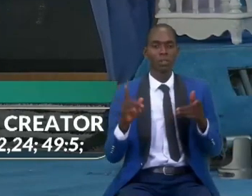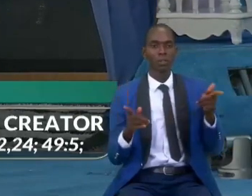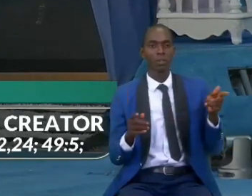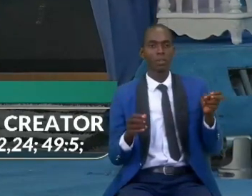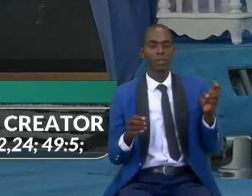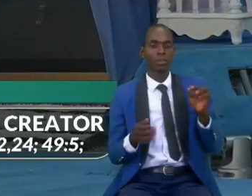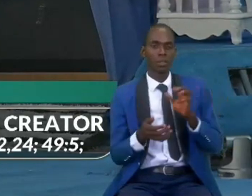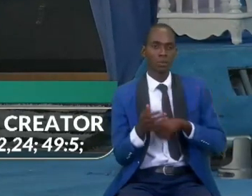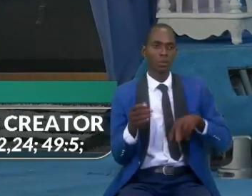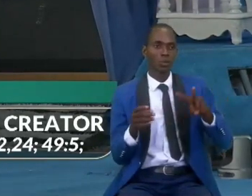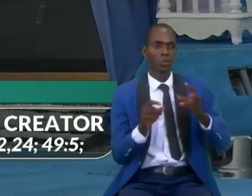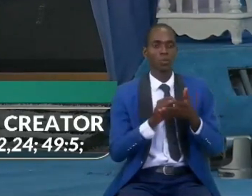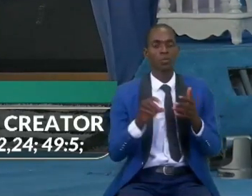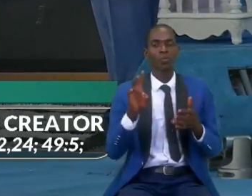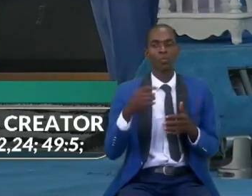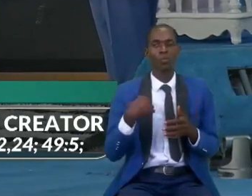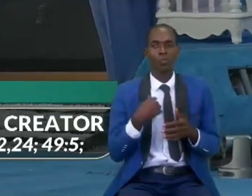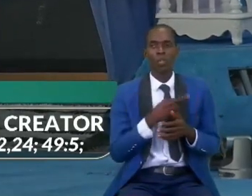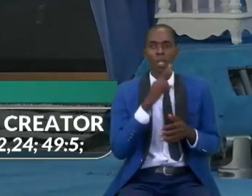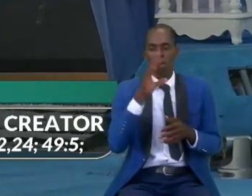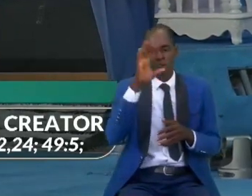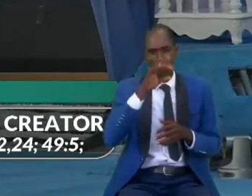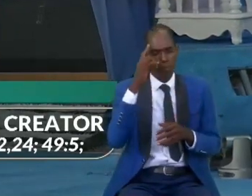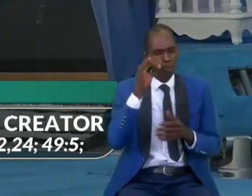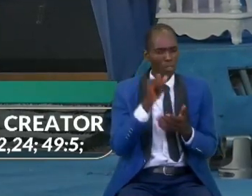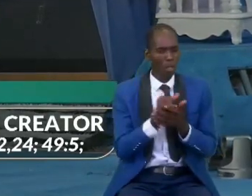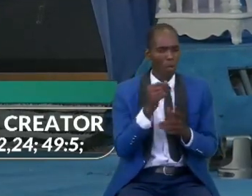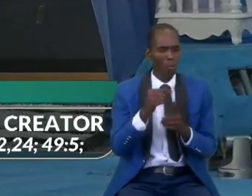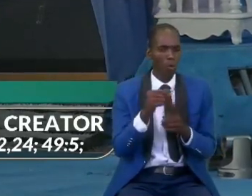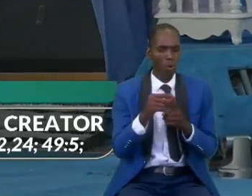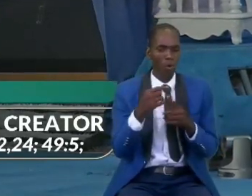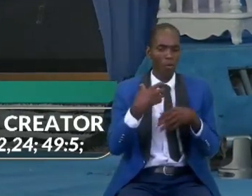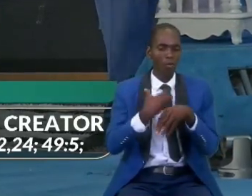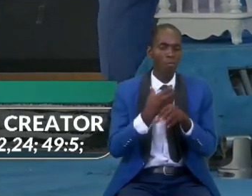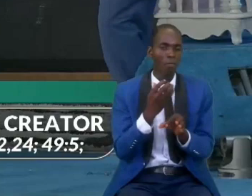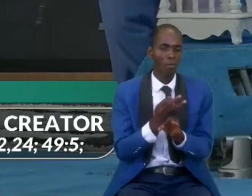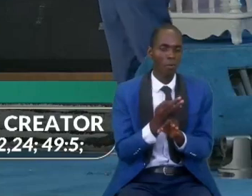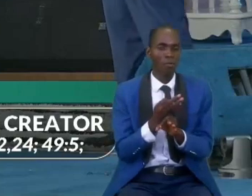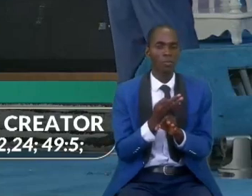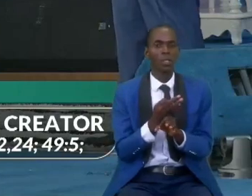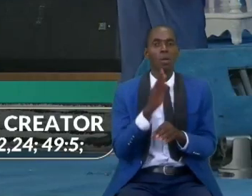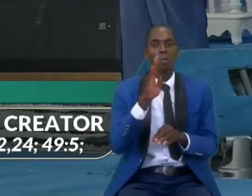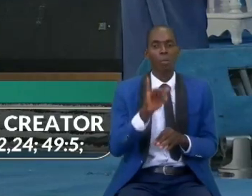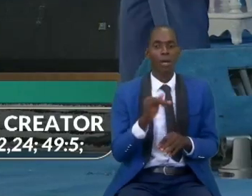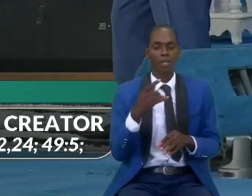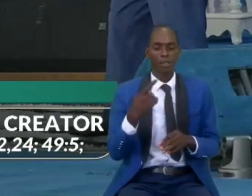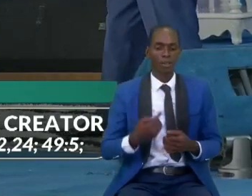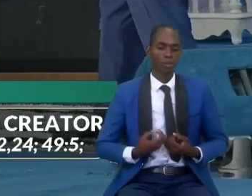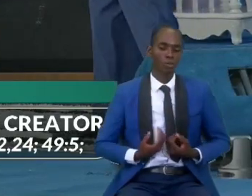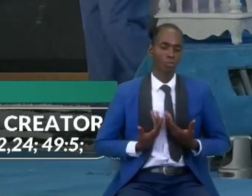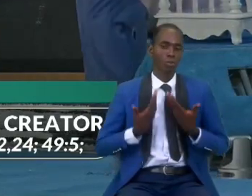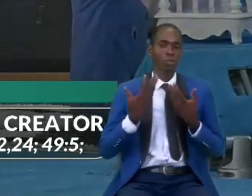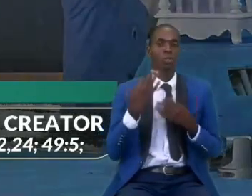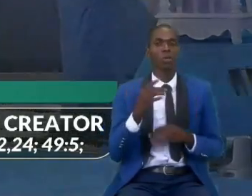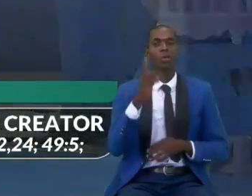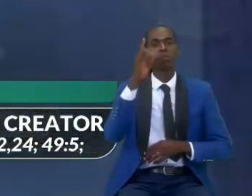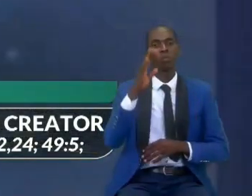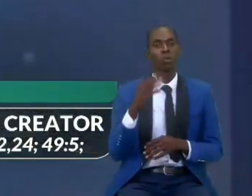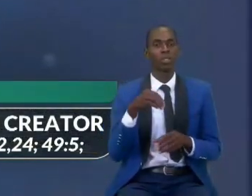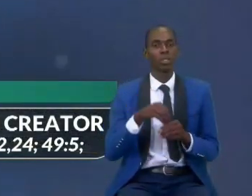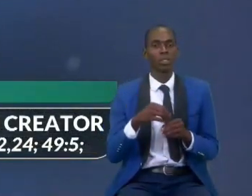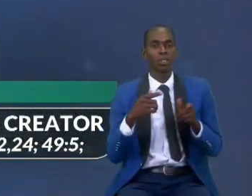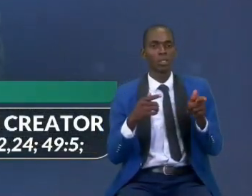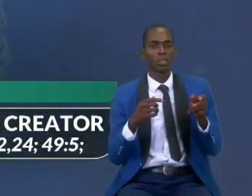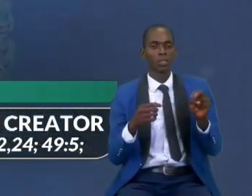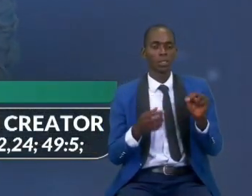the inspiration of God. In Genesis chapter 2, verse 7, it says, and the Lord